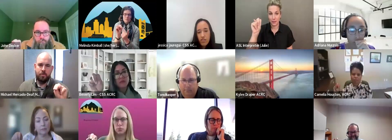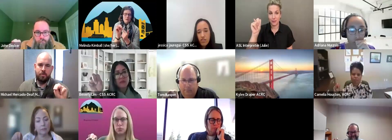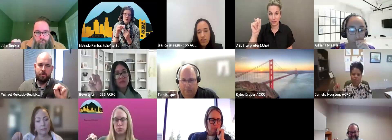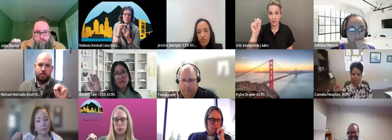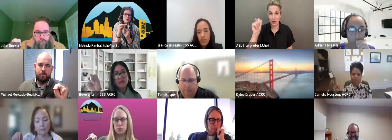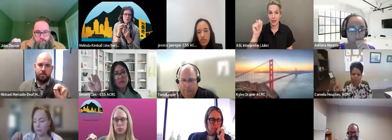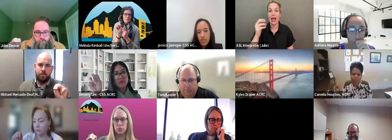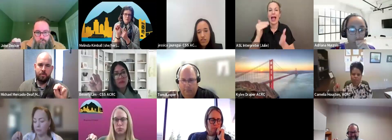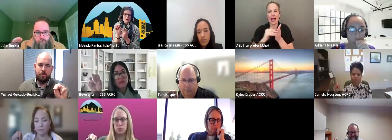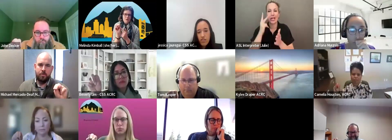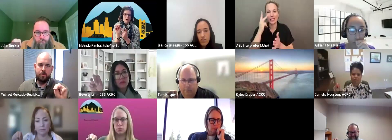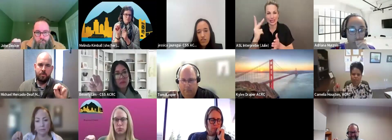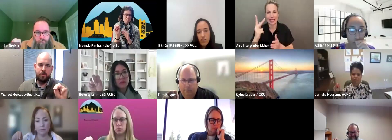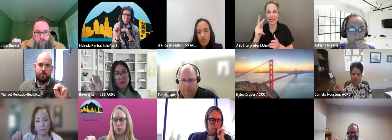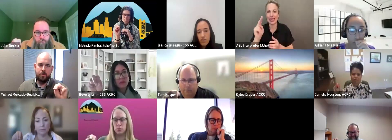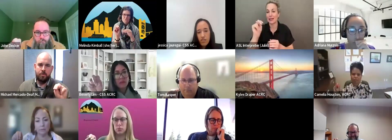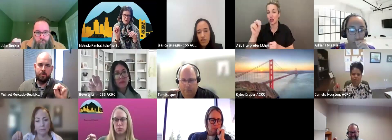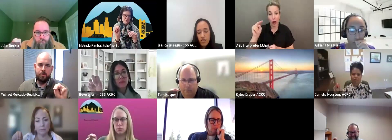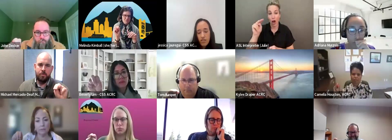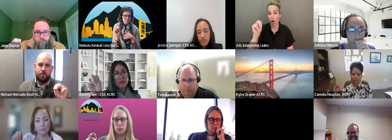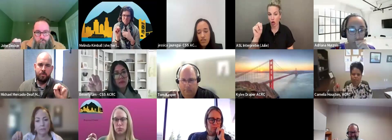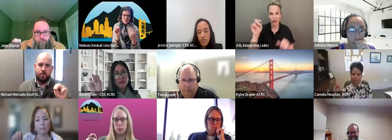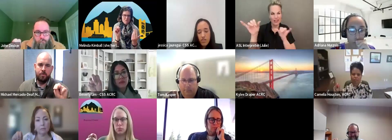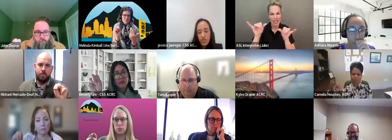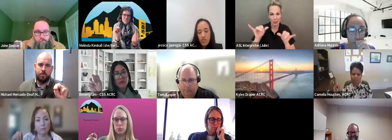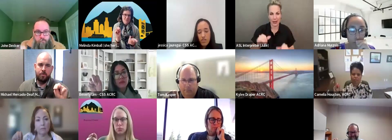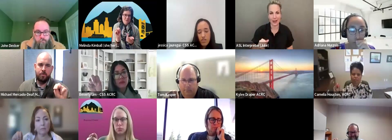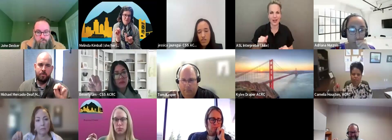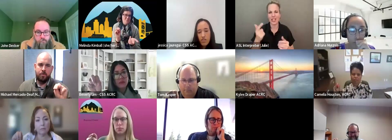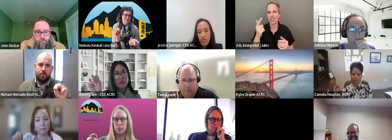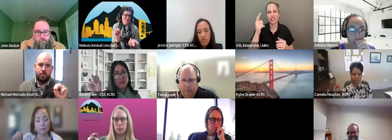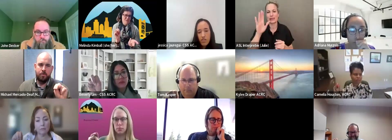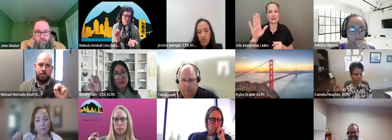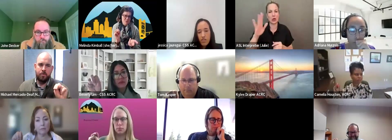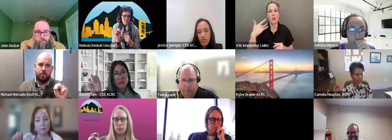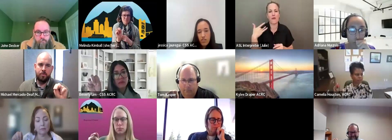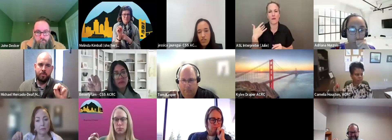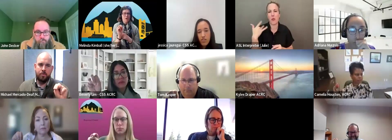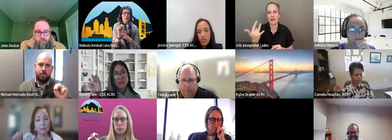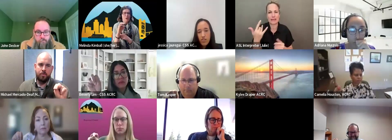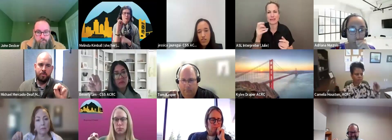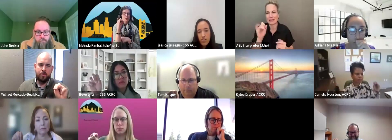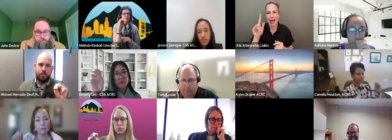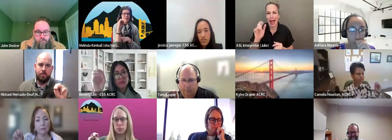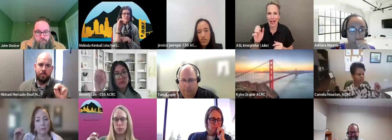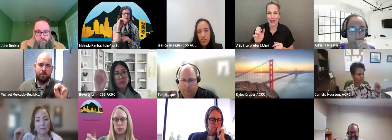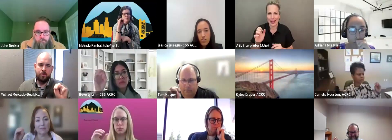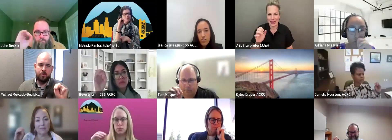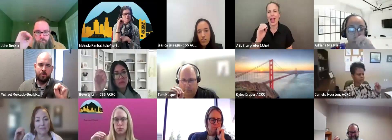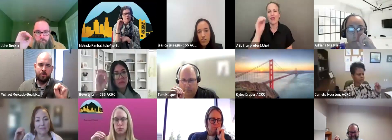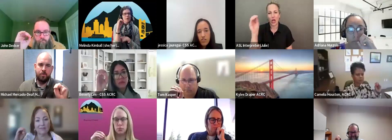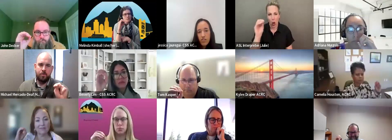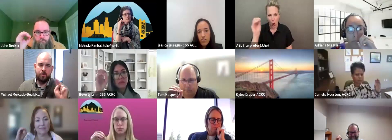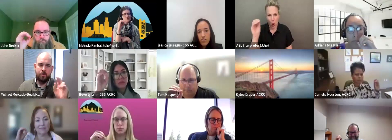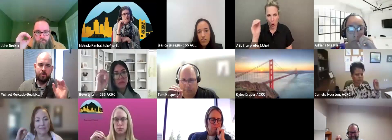And again, you'll see it straight or you'll see it curved. Same thing. It's just a style difference, whatever's comfortable for you. O makes the